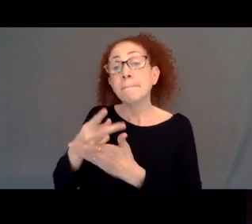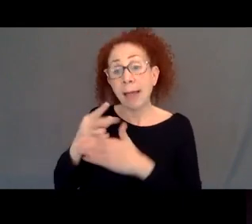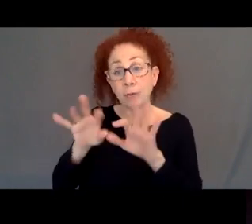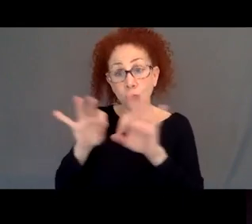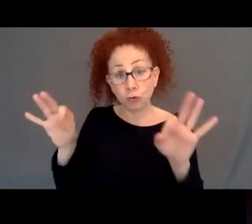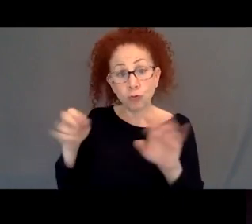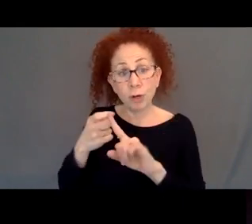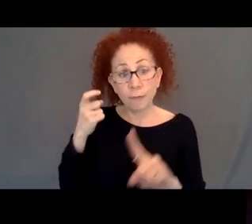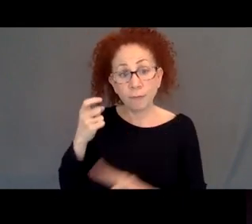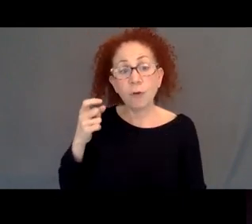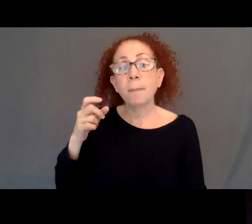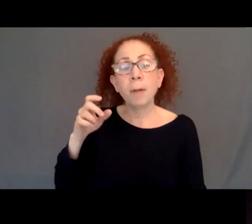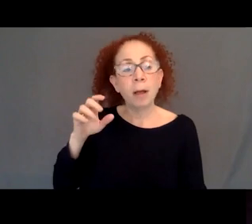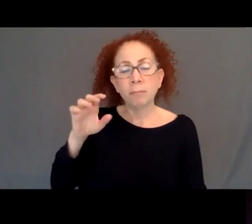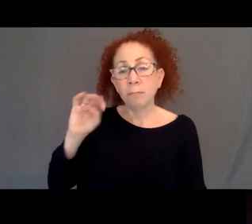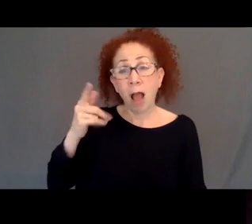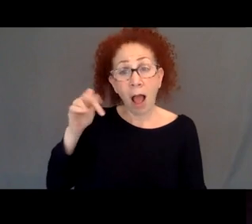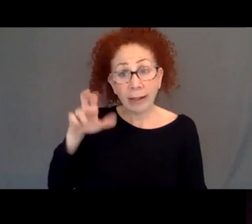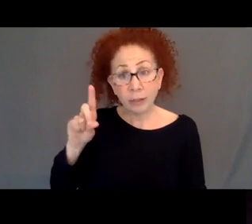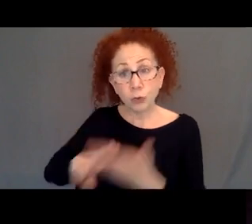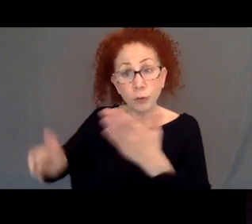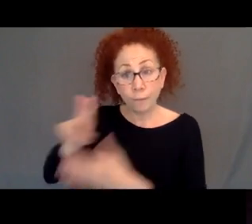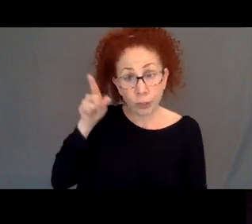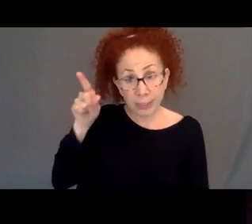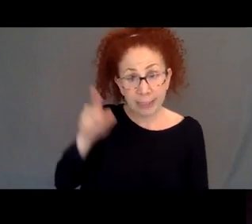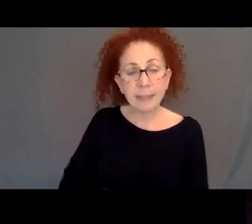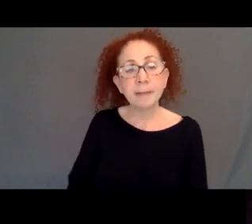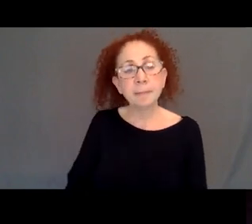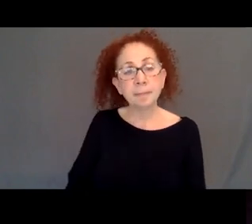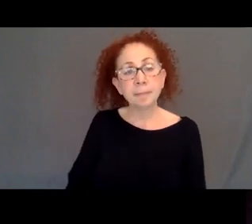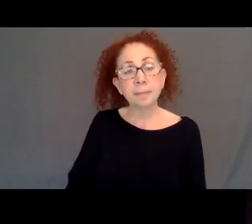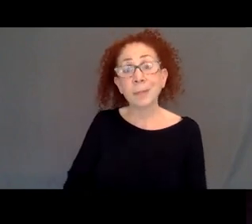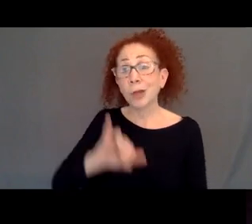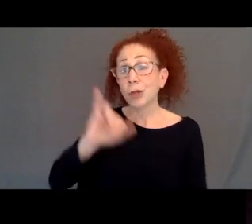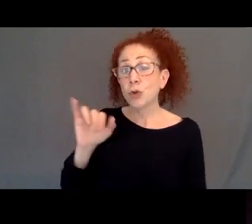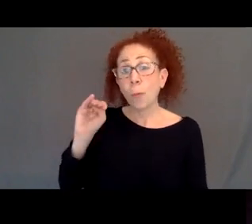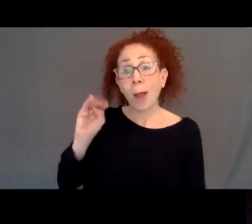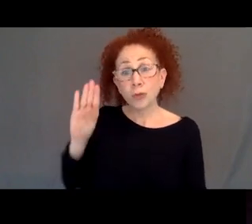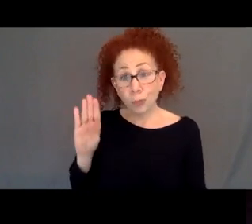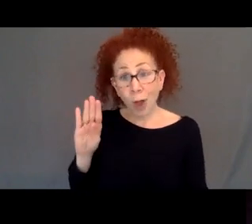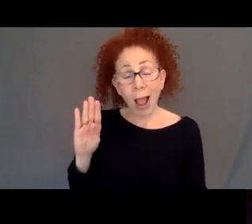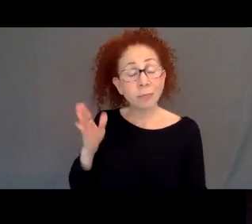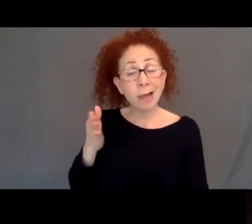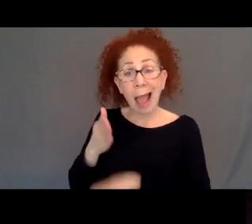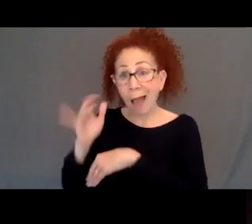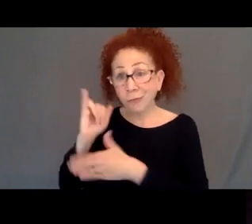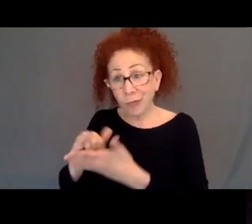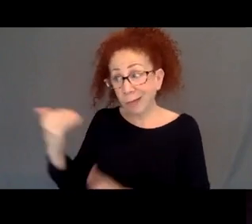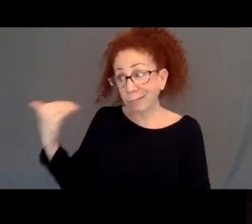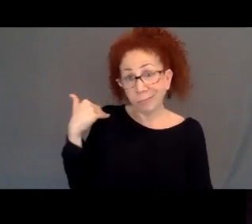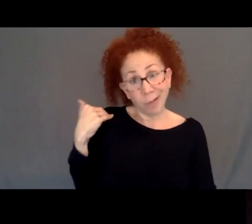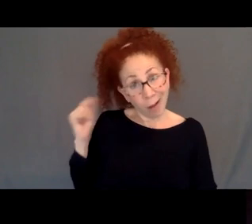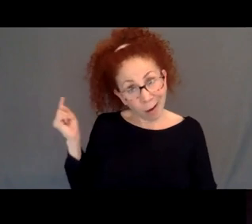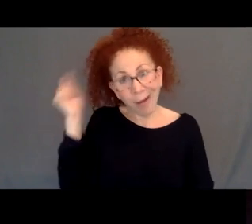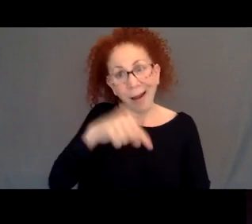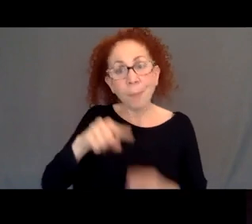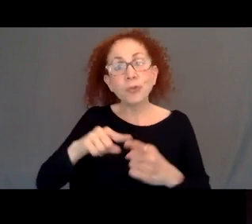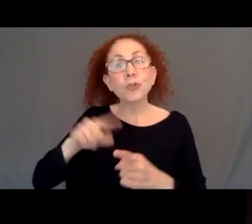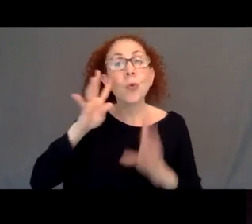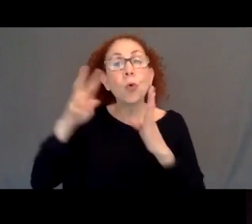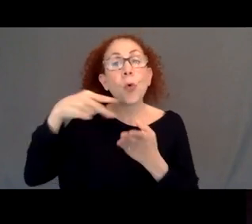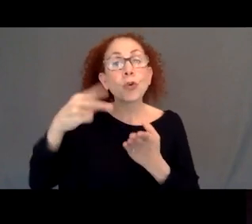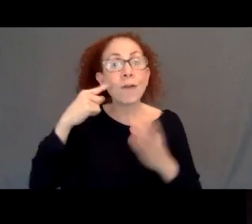master's degree from Hollins University. And Joan Myers-Brown asked me right after that to come choreograph on the company. It was